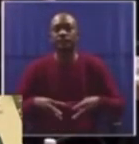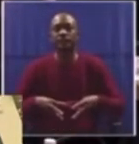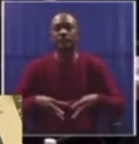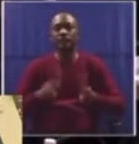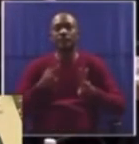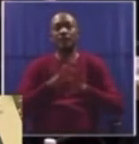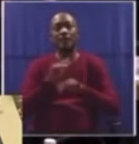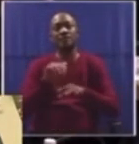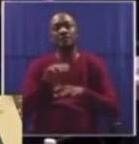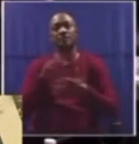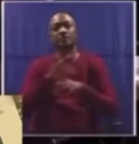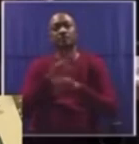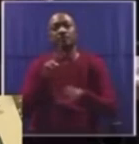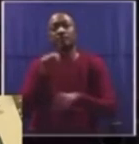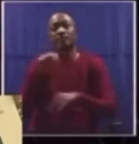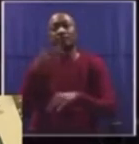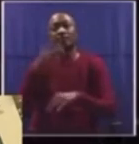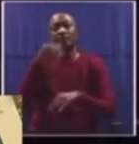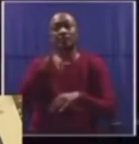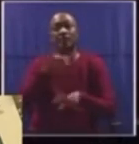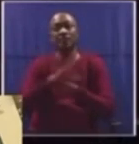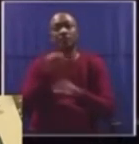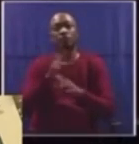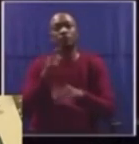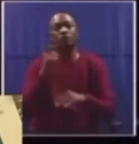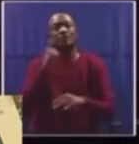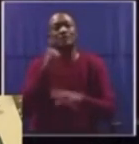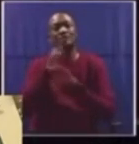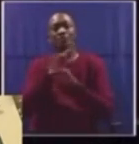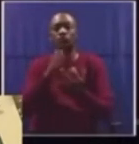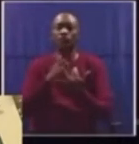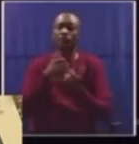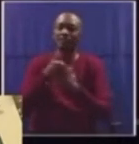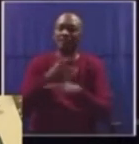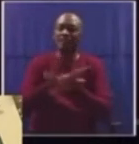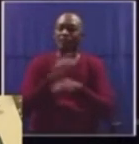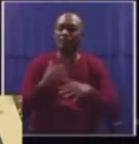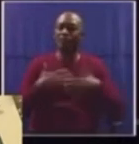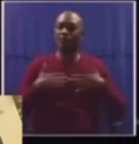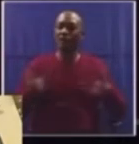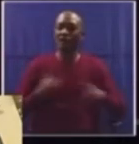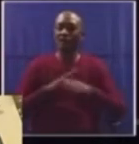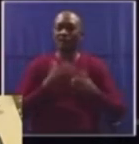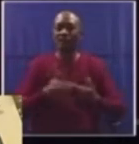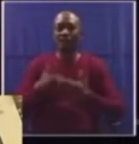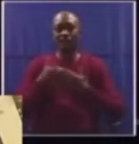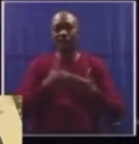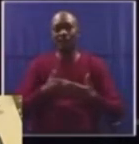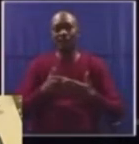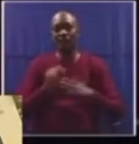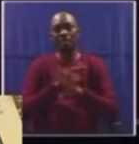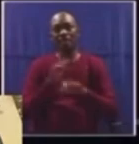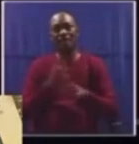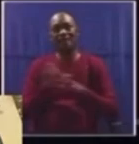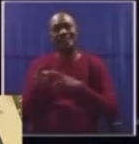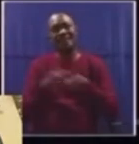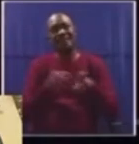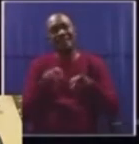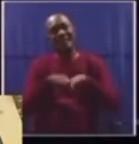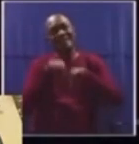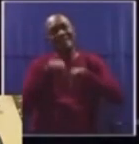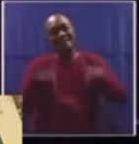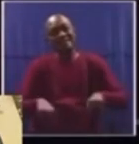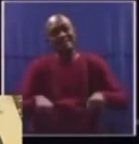The NHI is not the easing of access to health care for the poor, as there is a referral system that